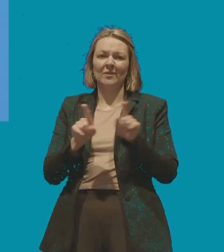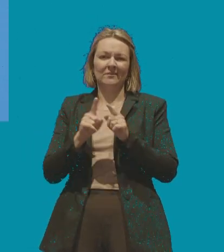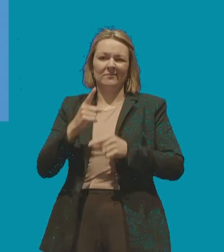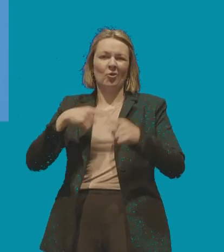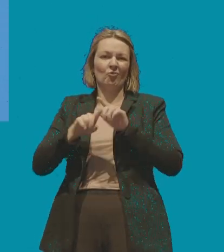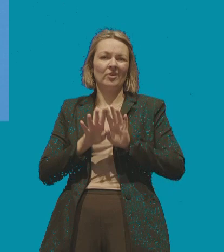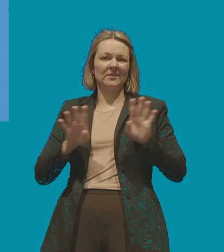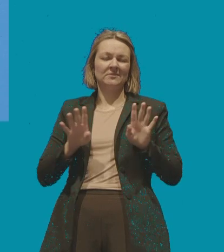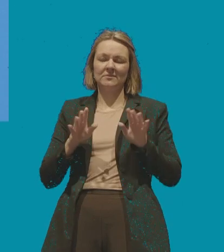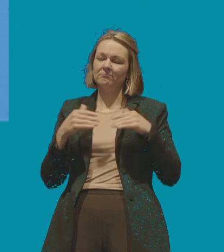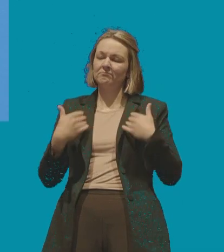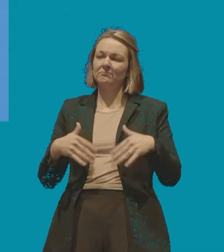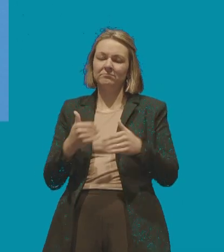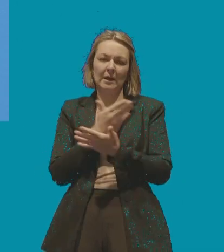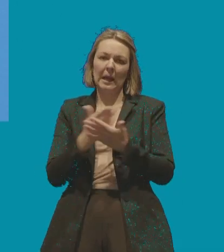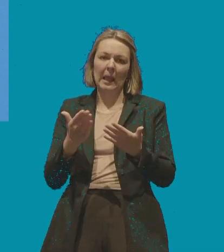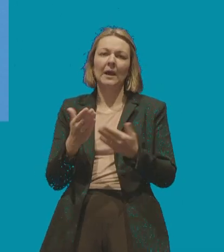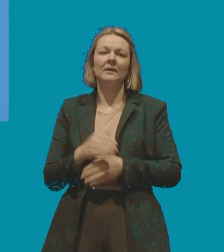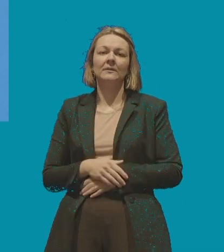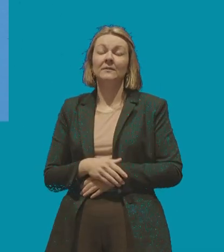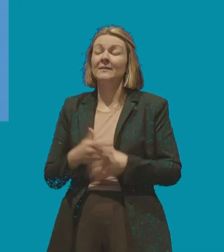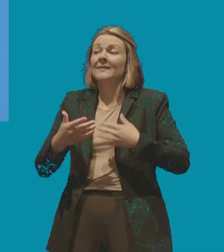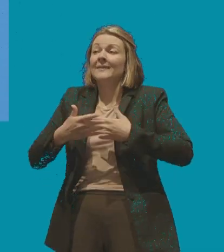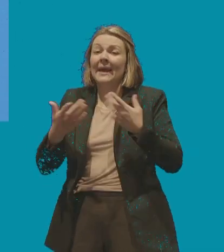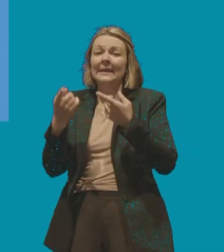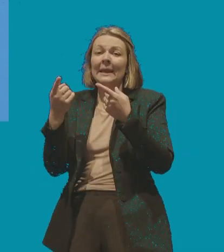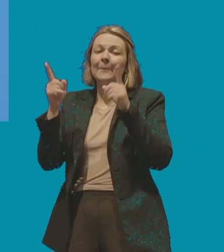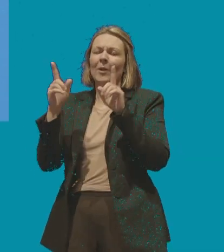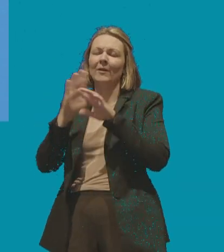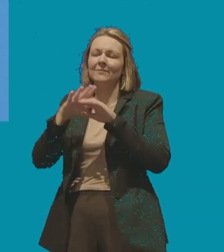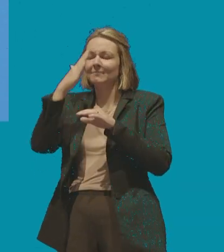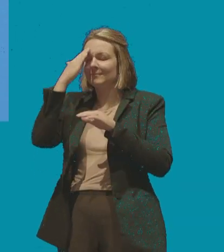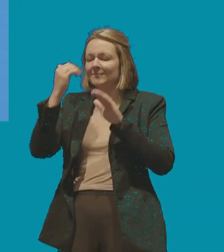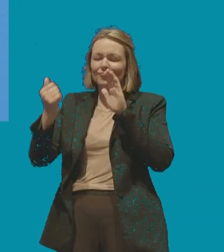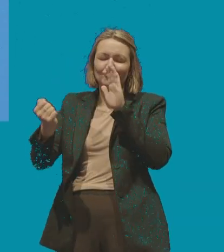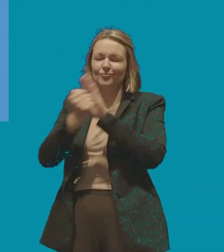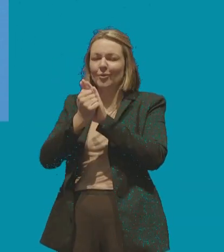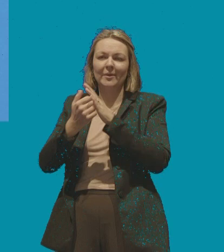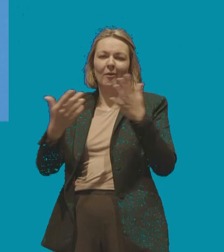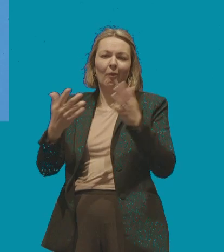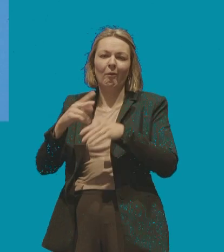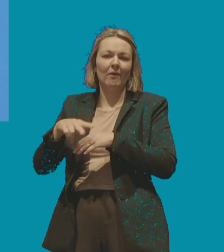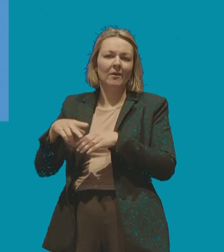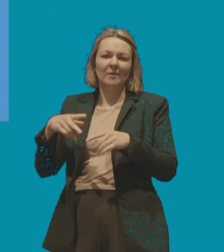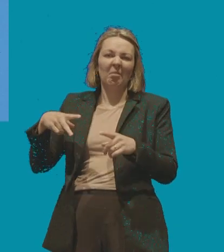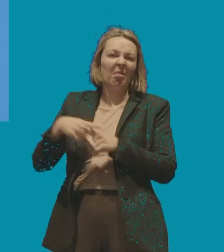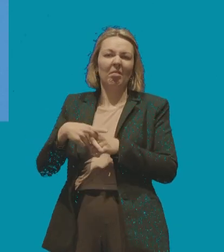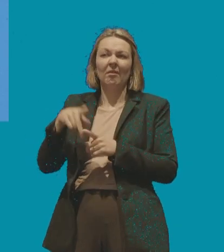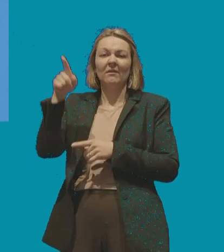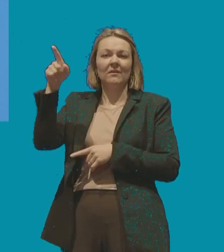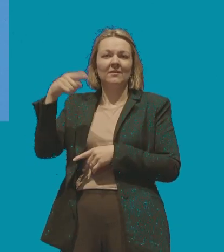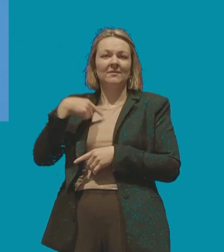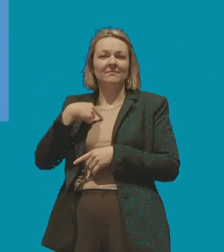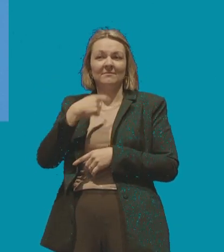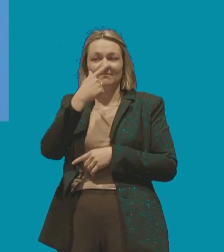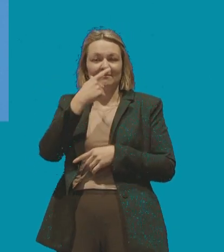very clear. If any employer is stupid enough or reckless enough to issue a work